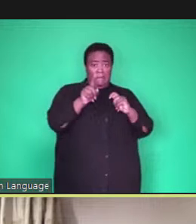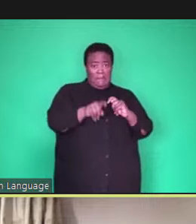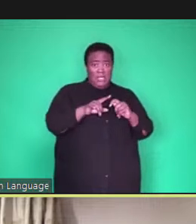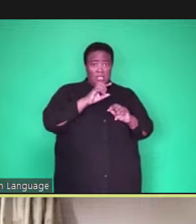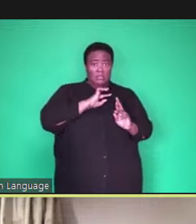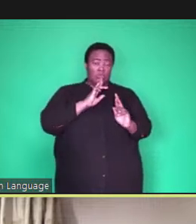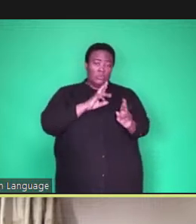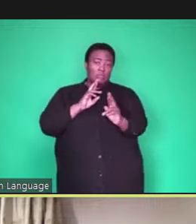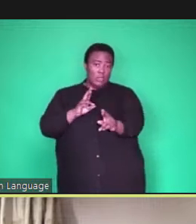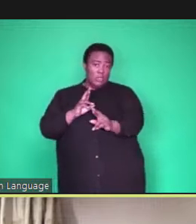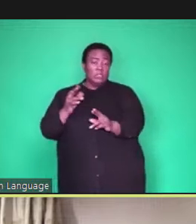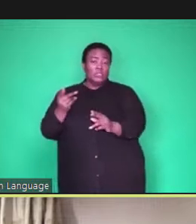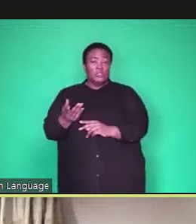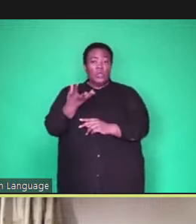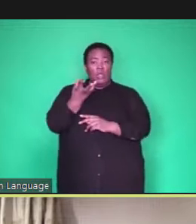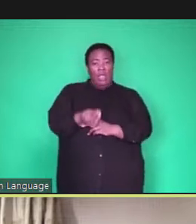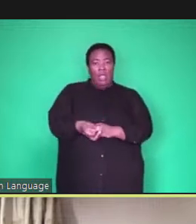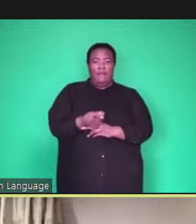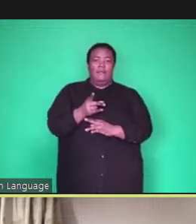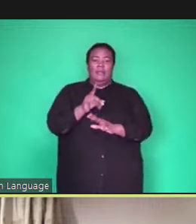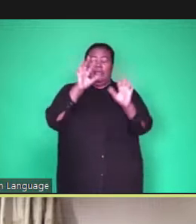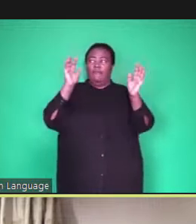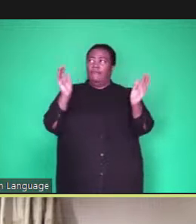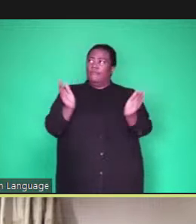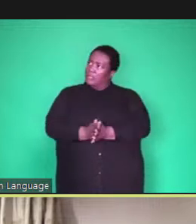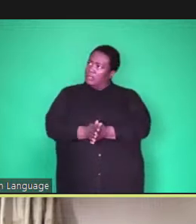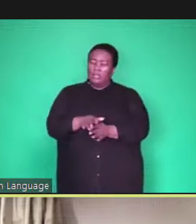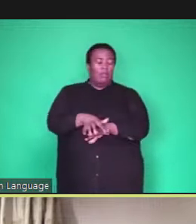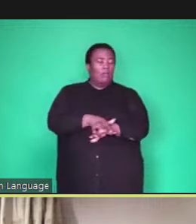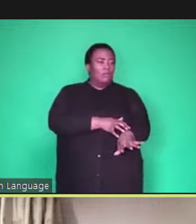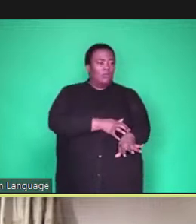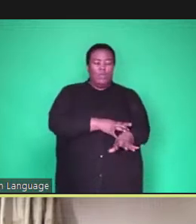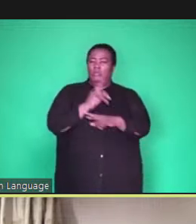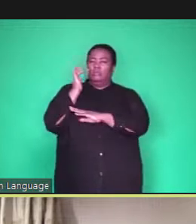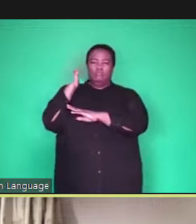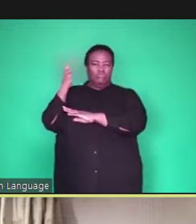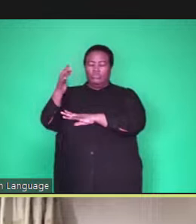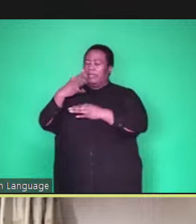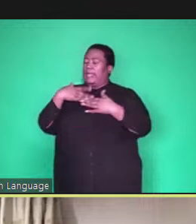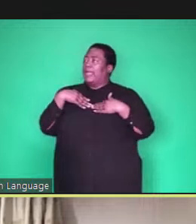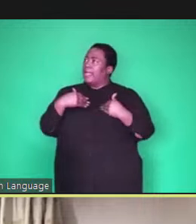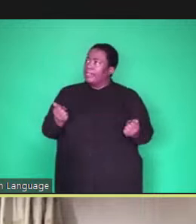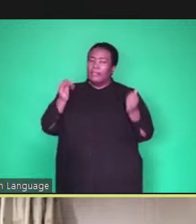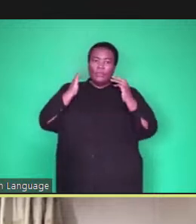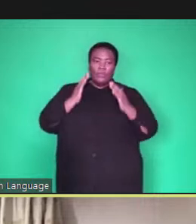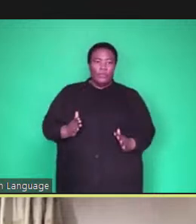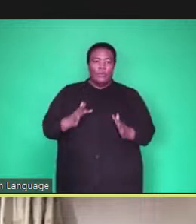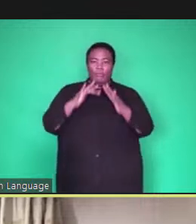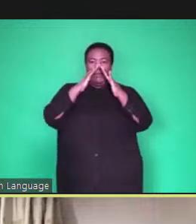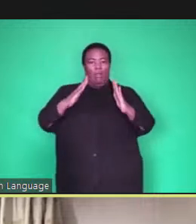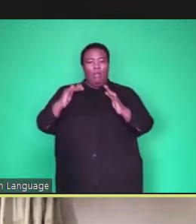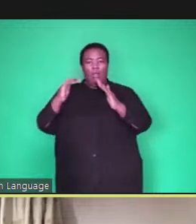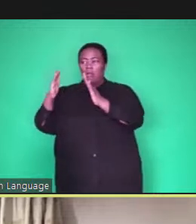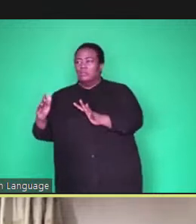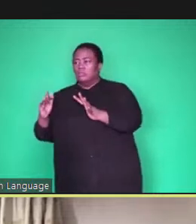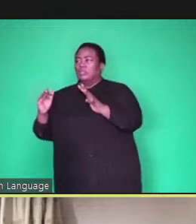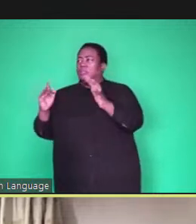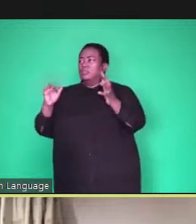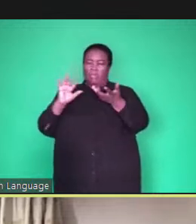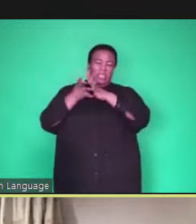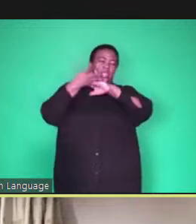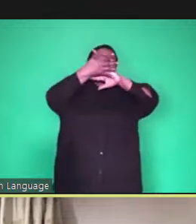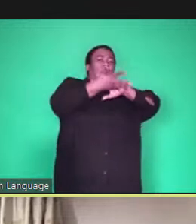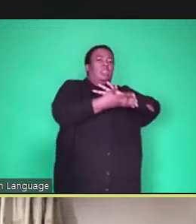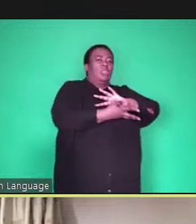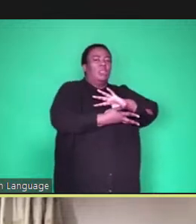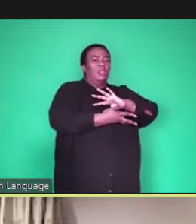they cover everything: agriculture, forestry, health, human settlements, disasters, infrastructure, mining, and